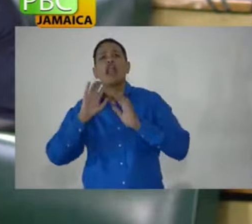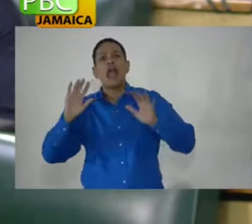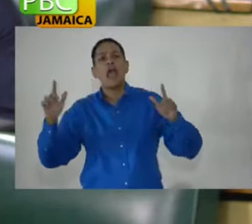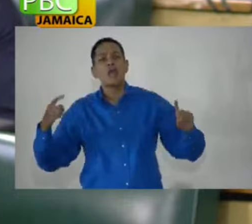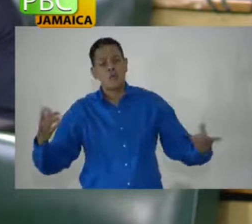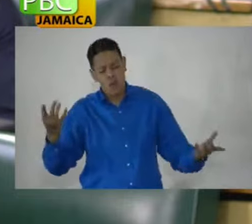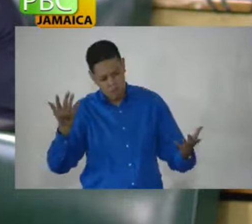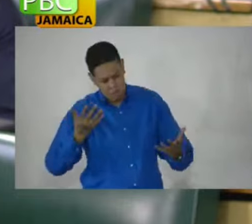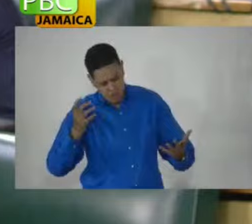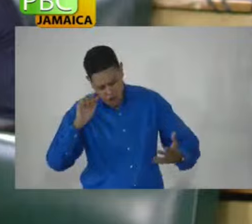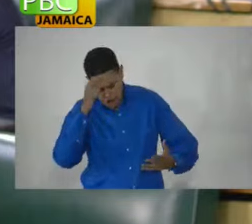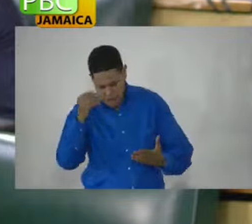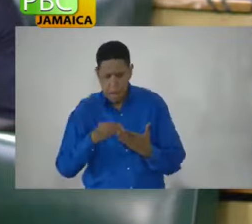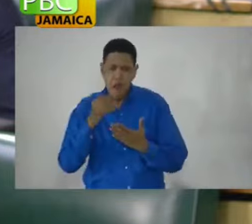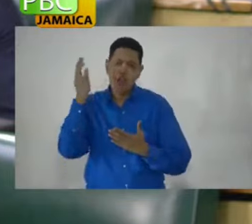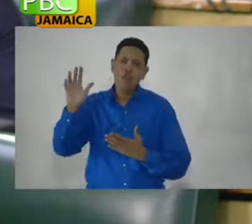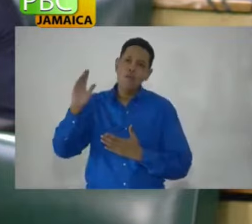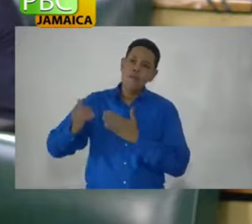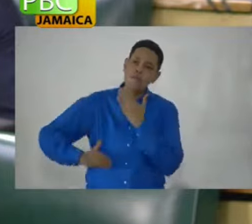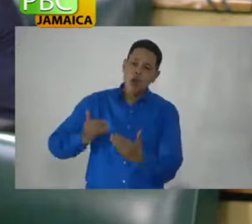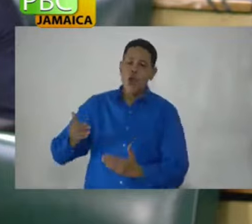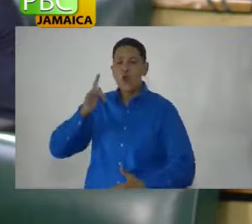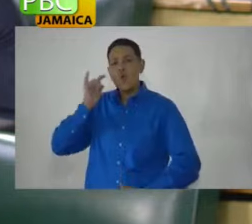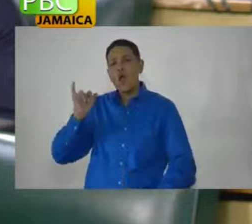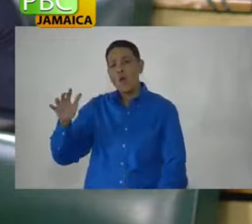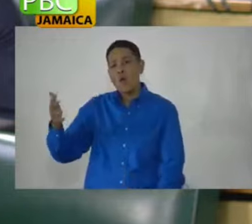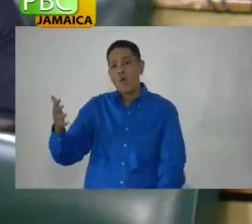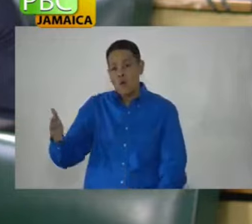the government's procurement process.